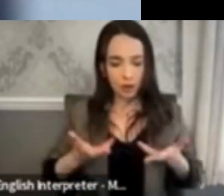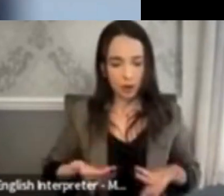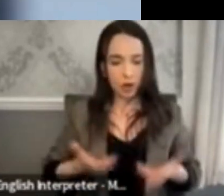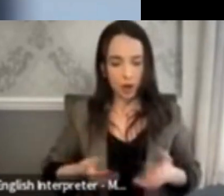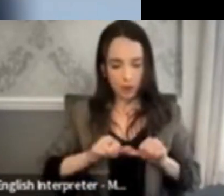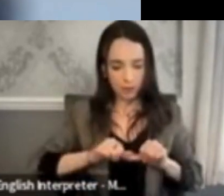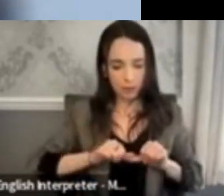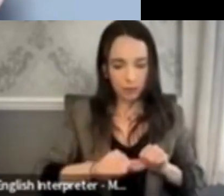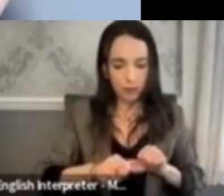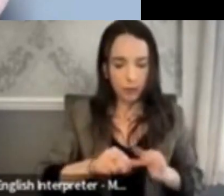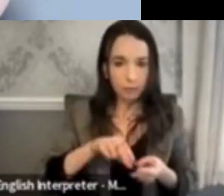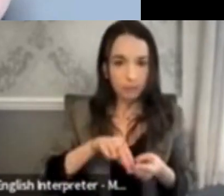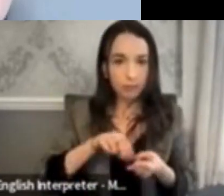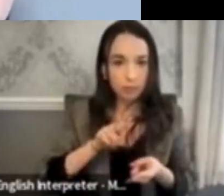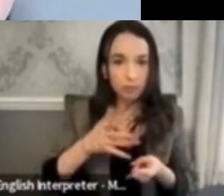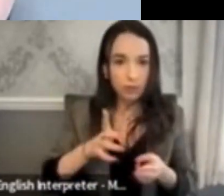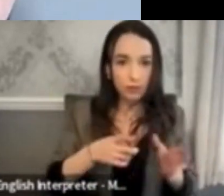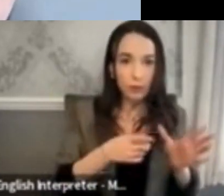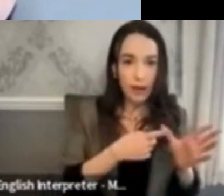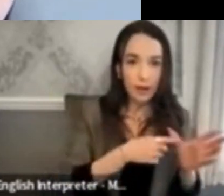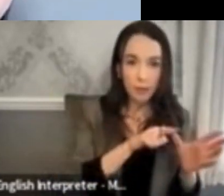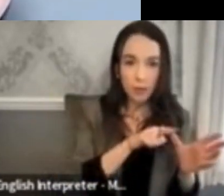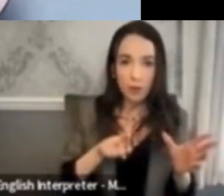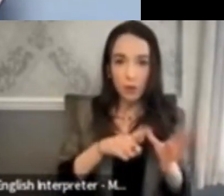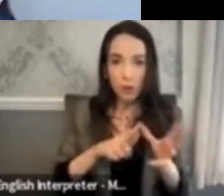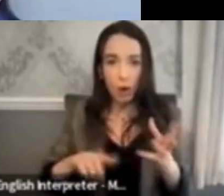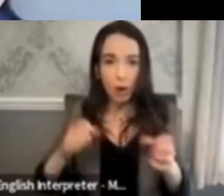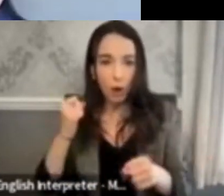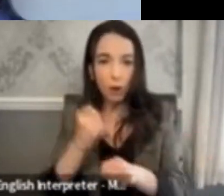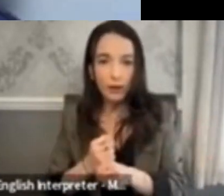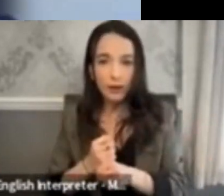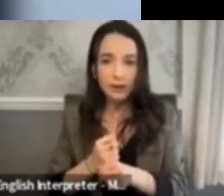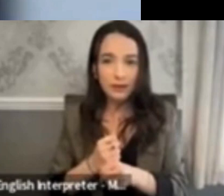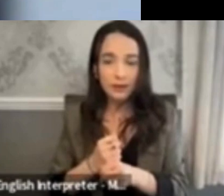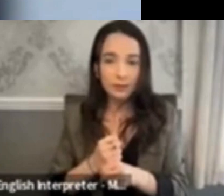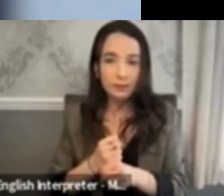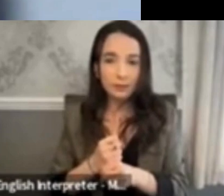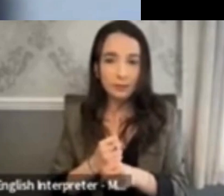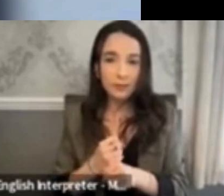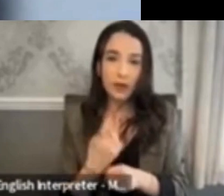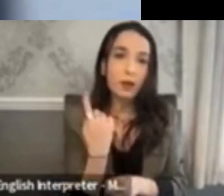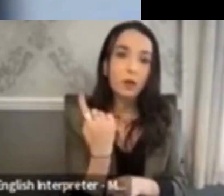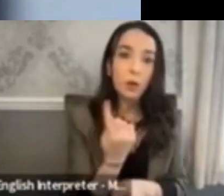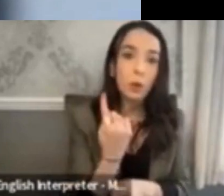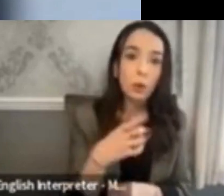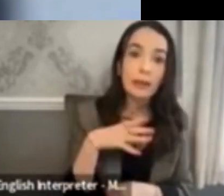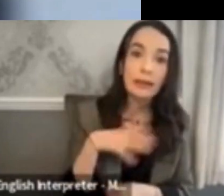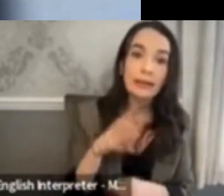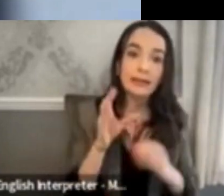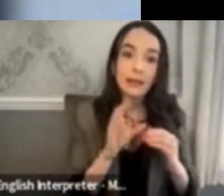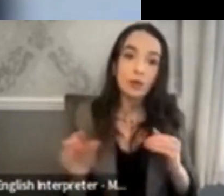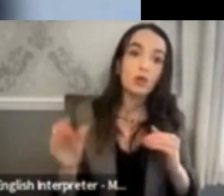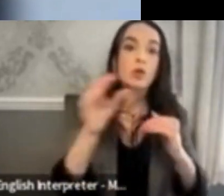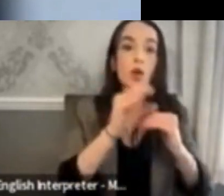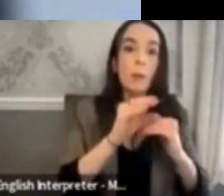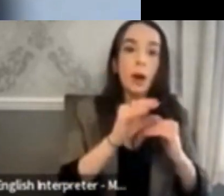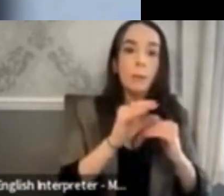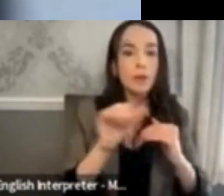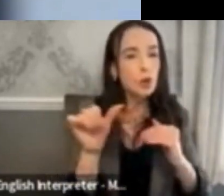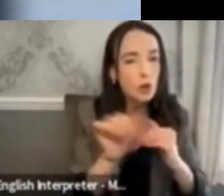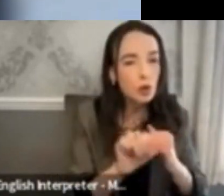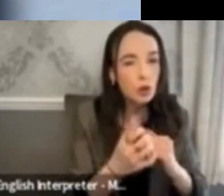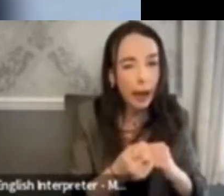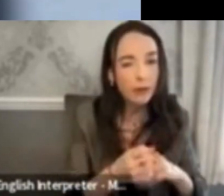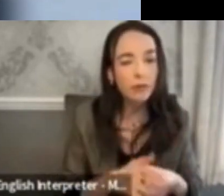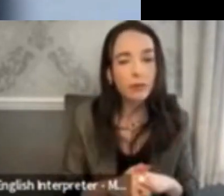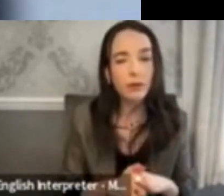to August, and that should all be with those who receive that top-up funding. We're also